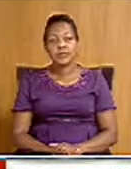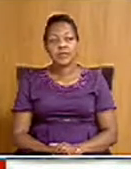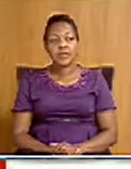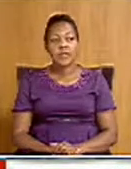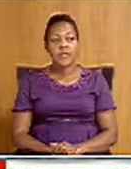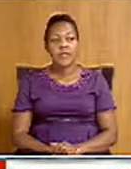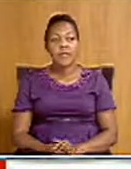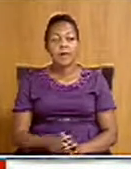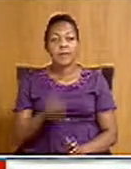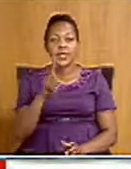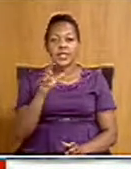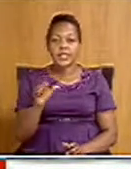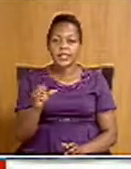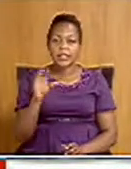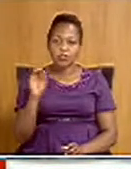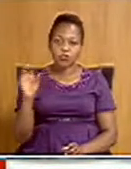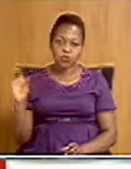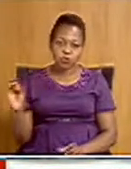By 1900,